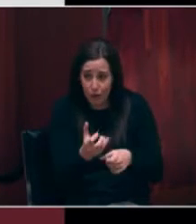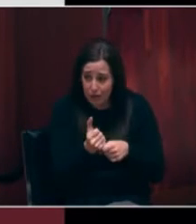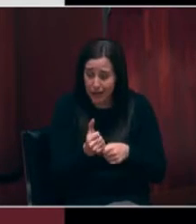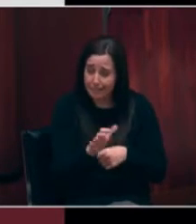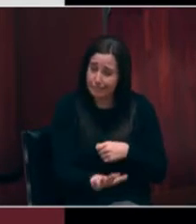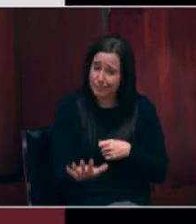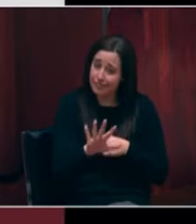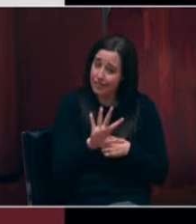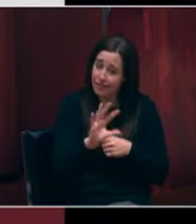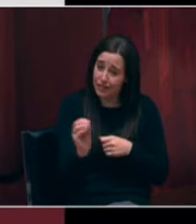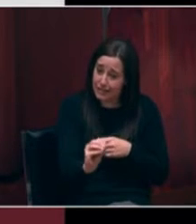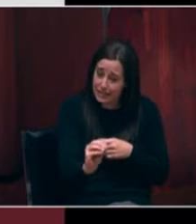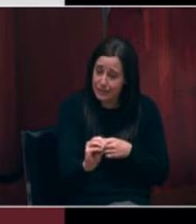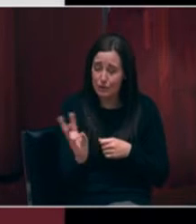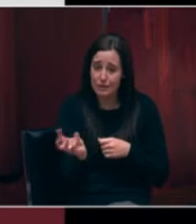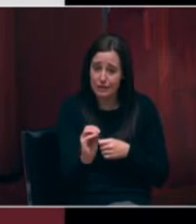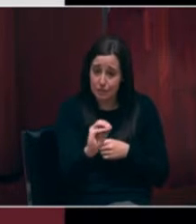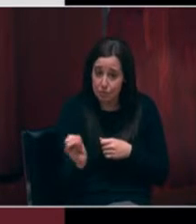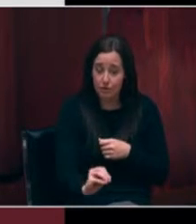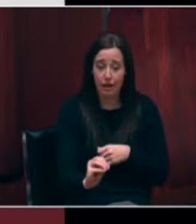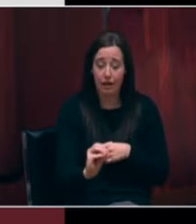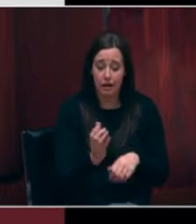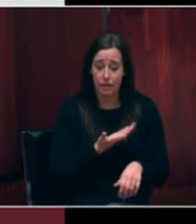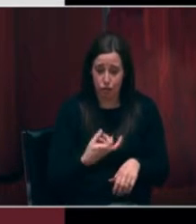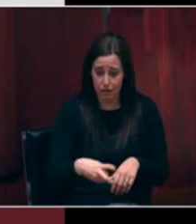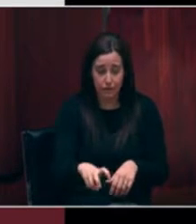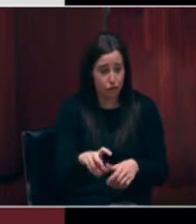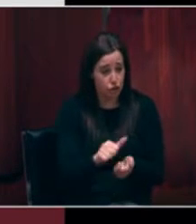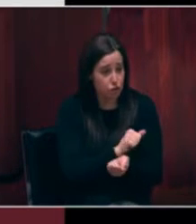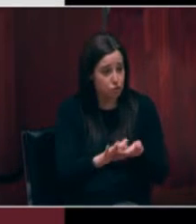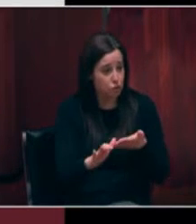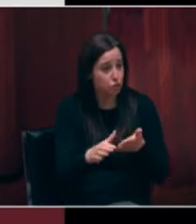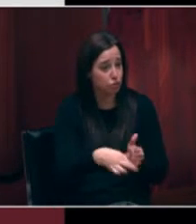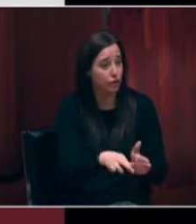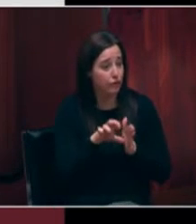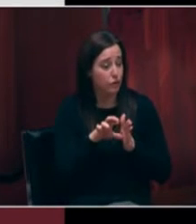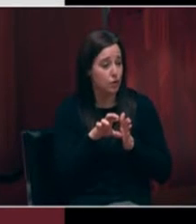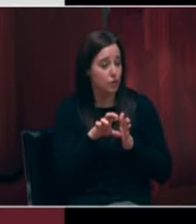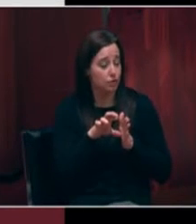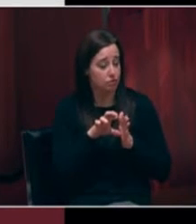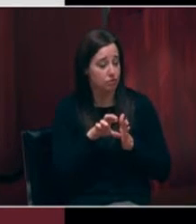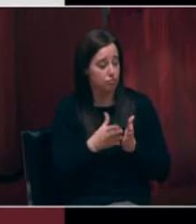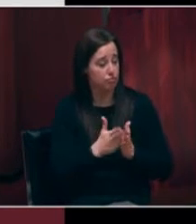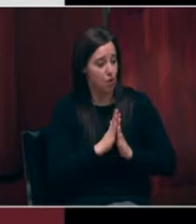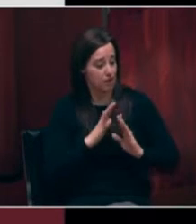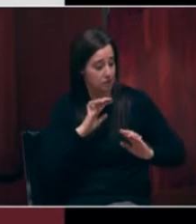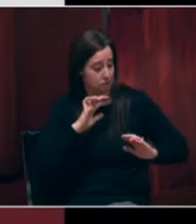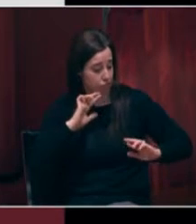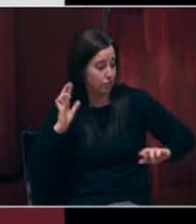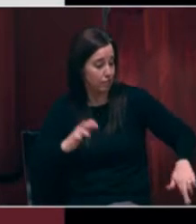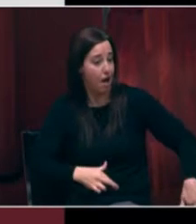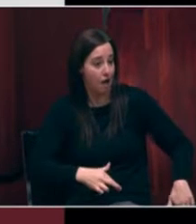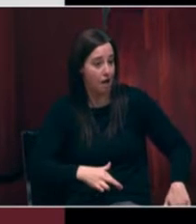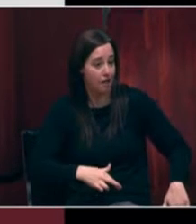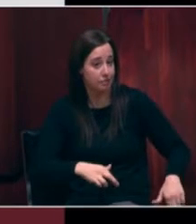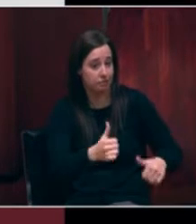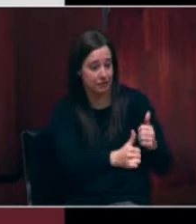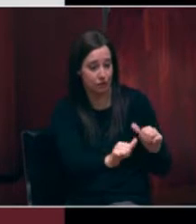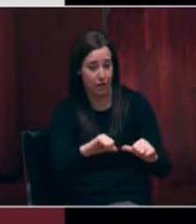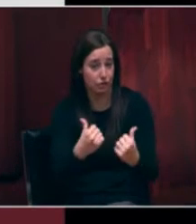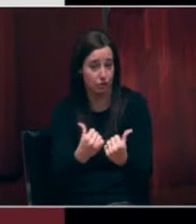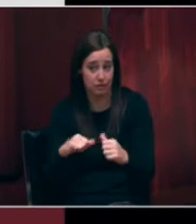of our answers, maybe 60% of our disposal review requests answered by the agencies. So 40% of the time